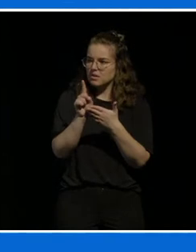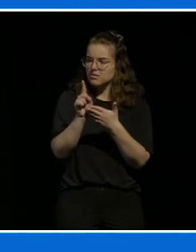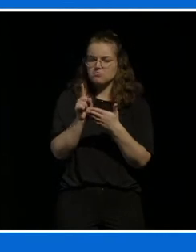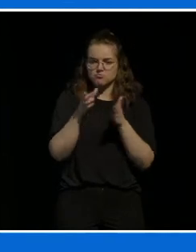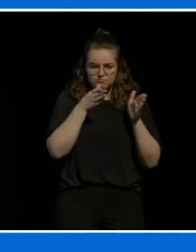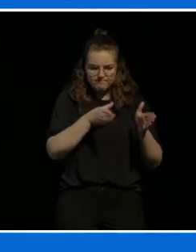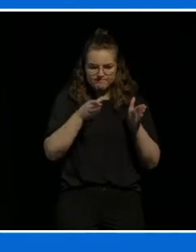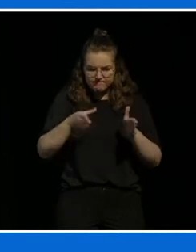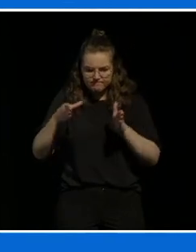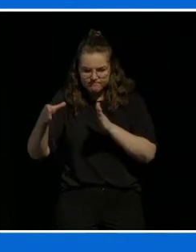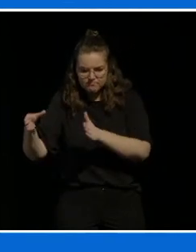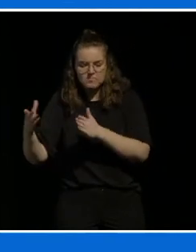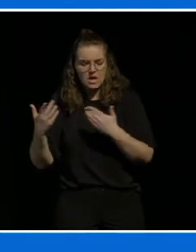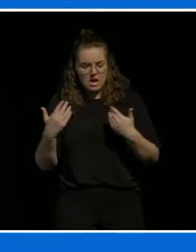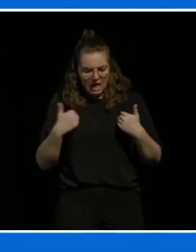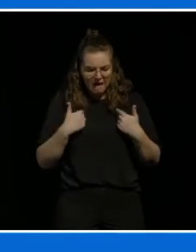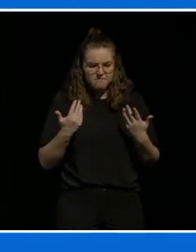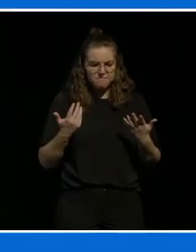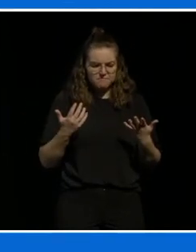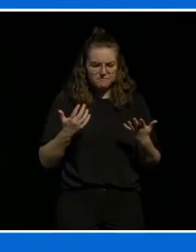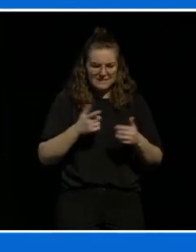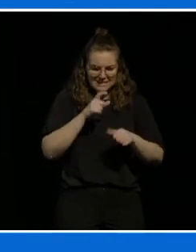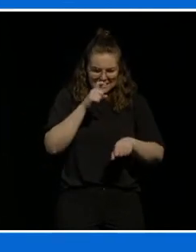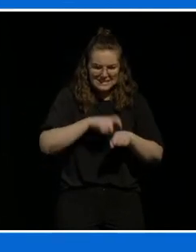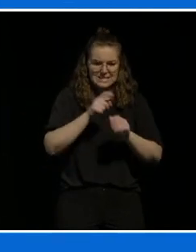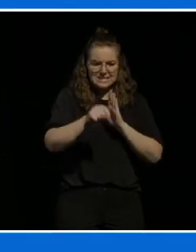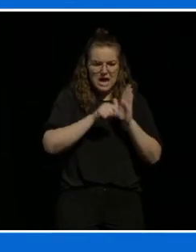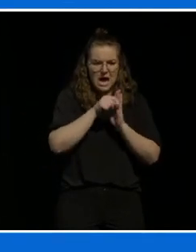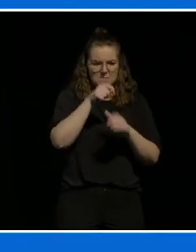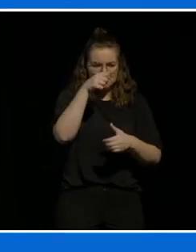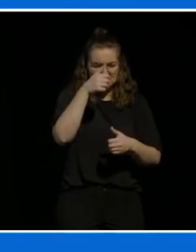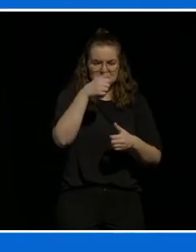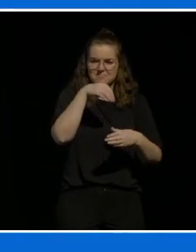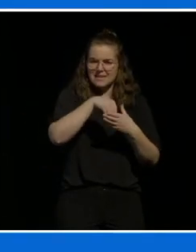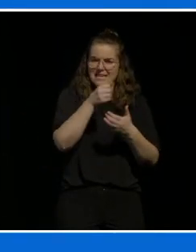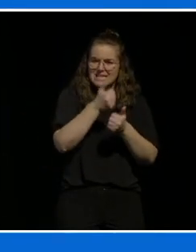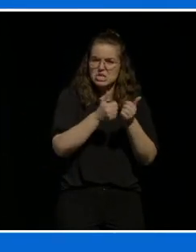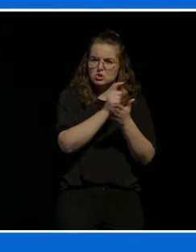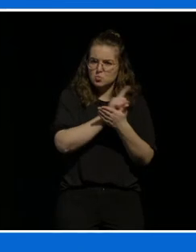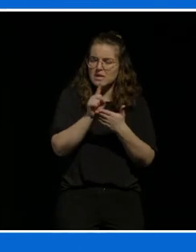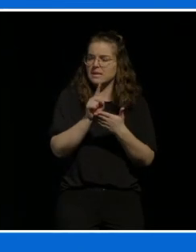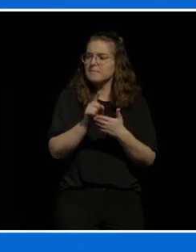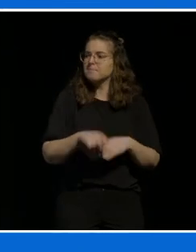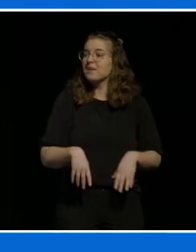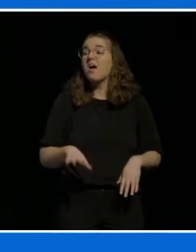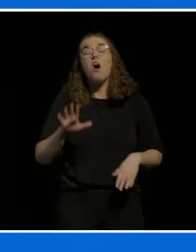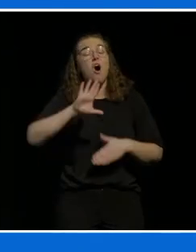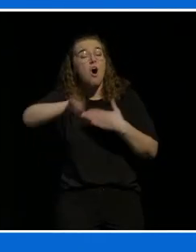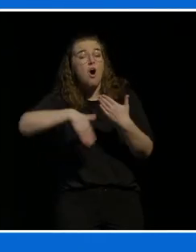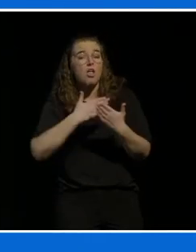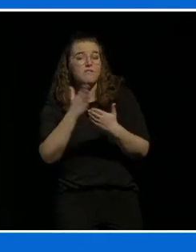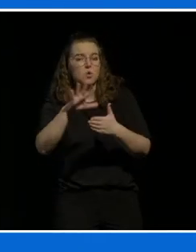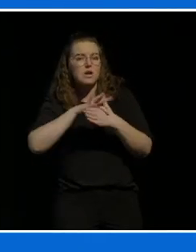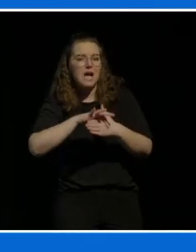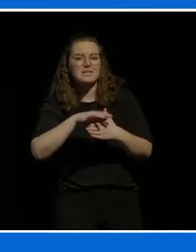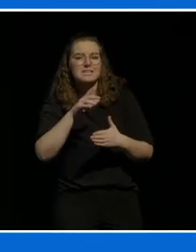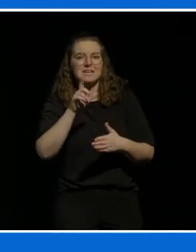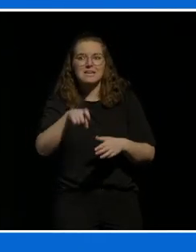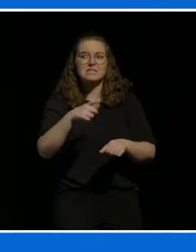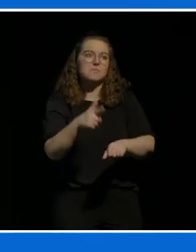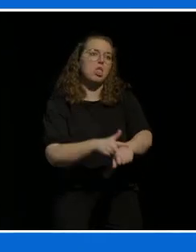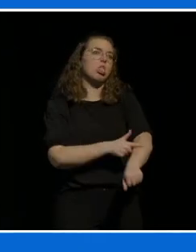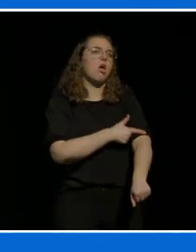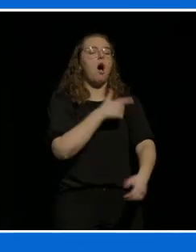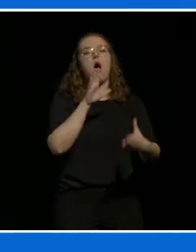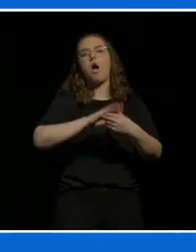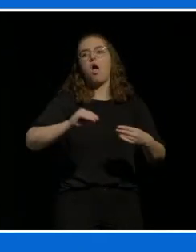that's relevant and timely and speaks to what's happening in the here and now. And also, not all your content needs to be long form. Yeah. Some viral content are 10 seconds.